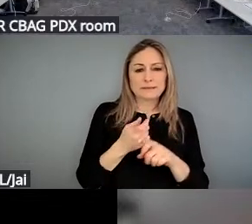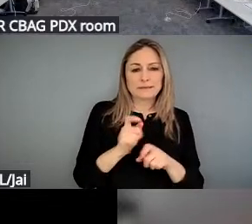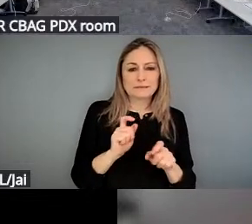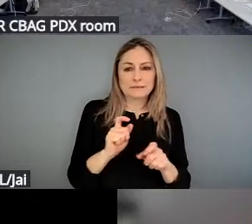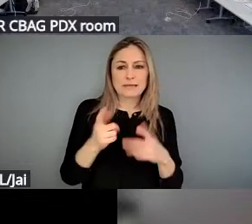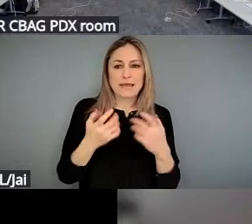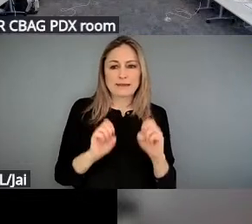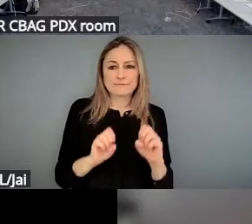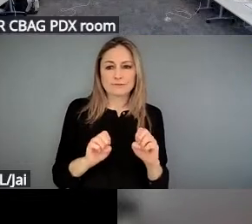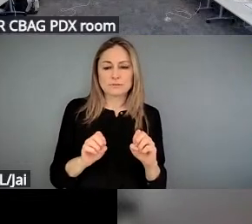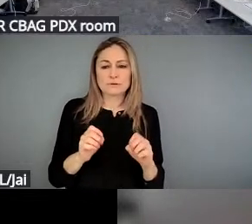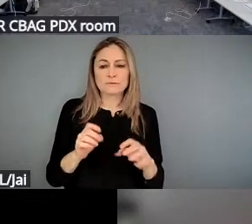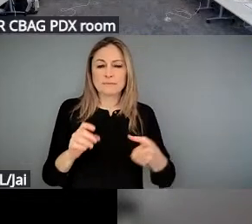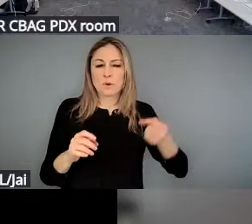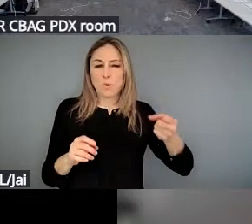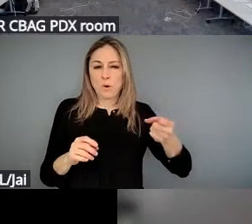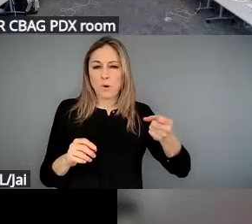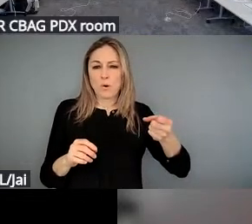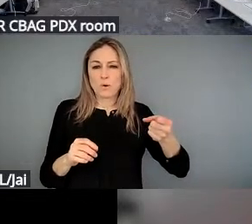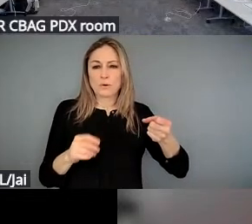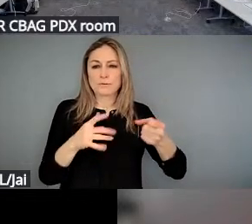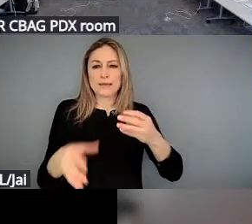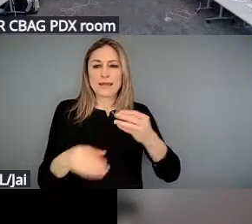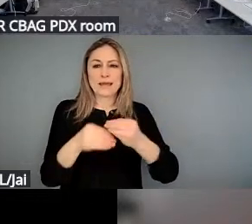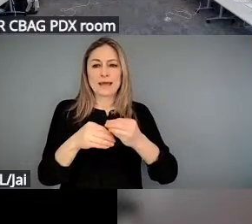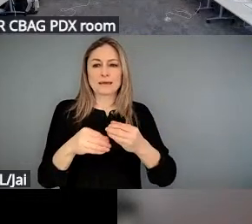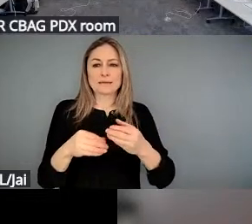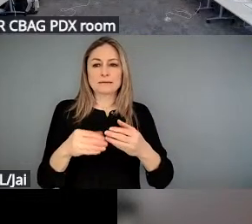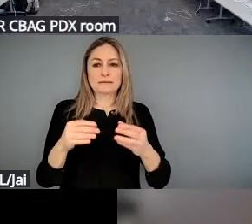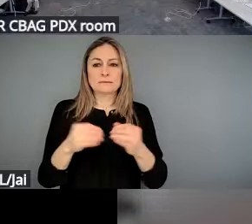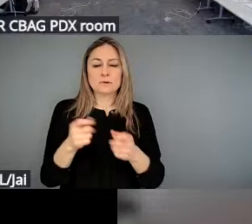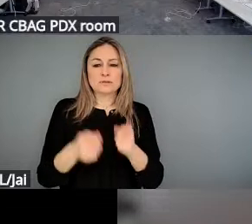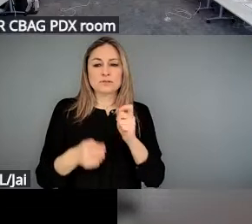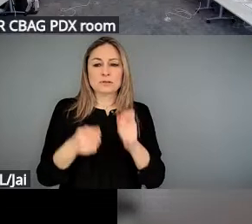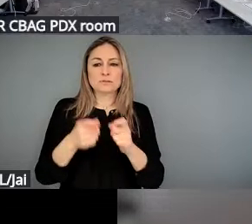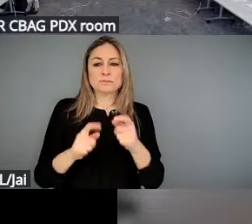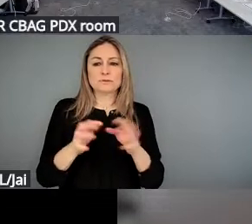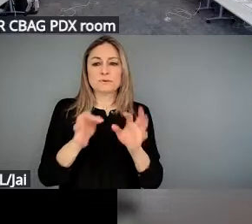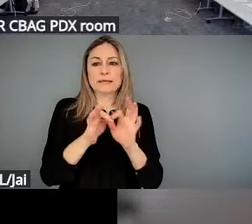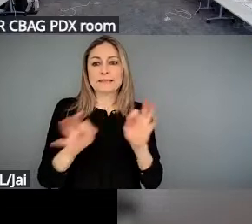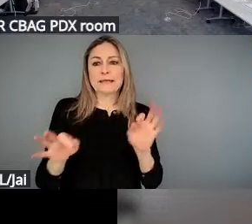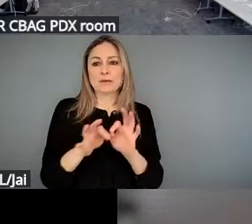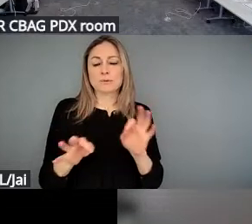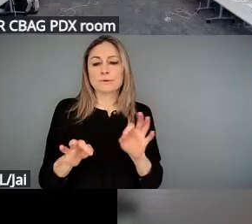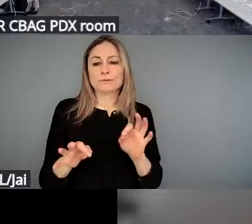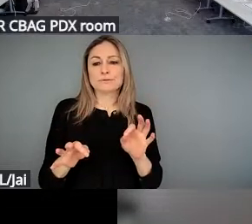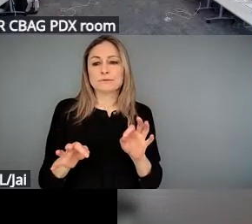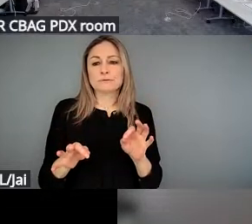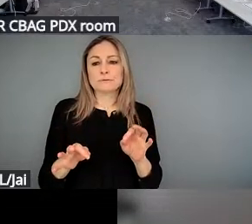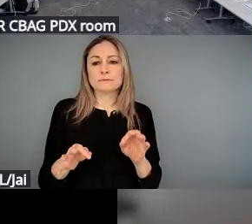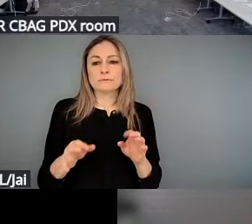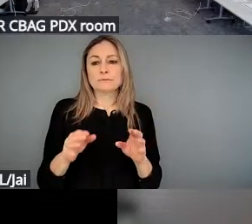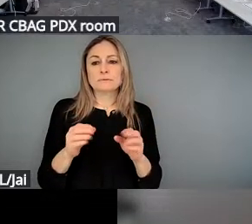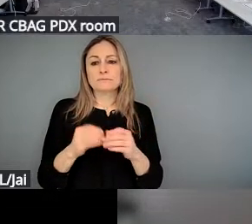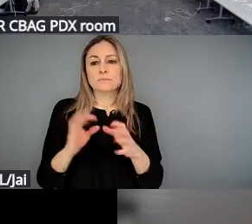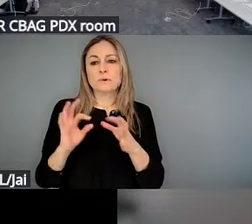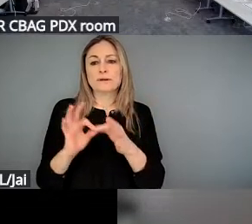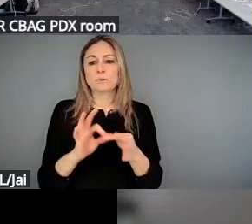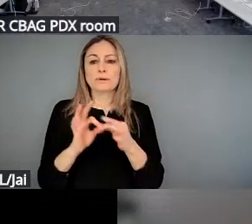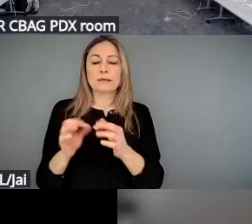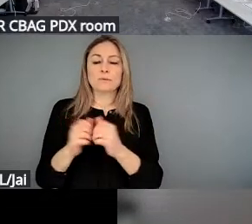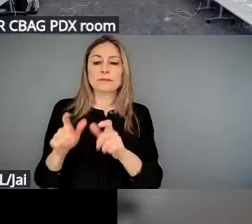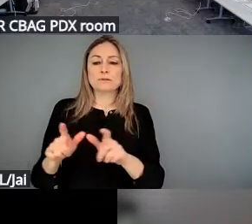is one that we also kind of just add a little bit of an adjustment to the language where it's, coordinate with, the